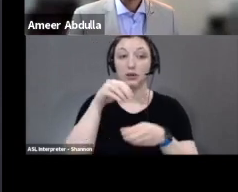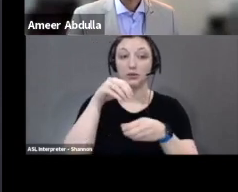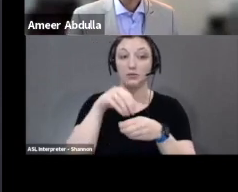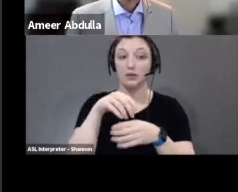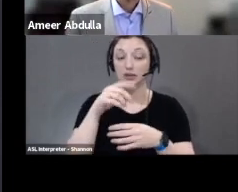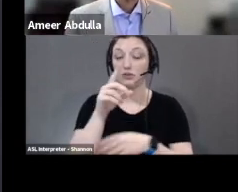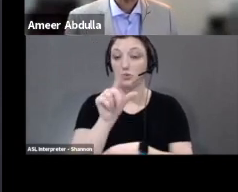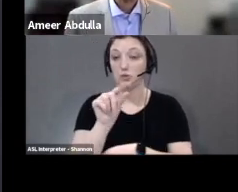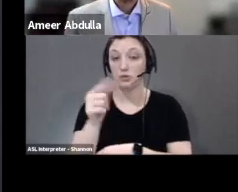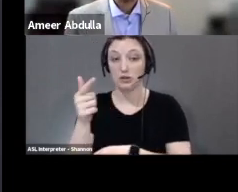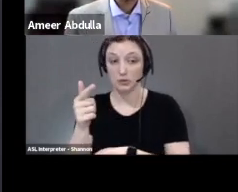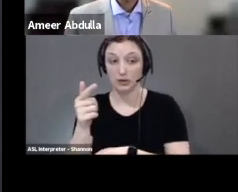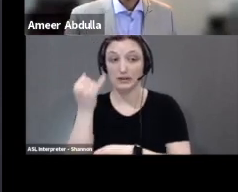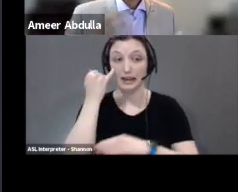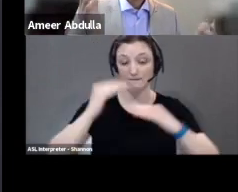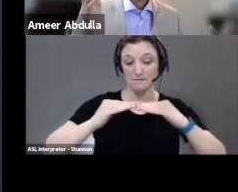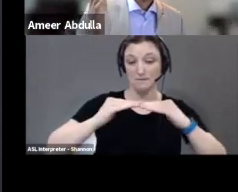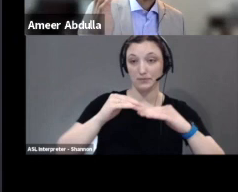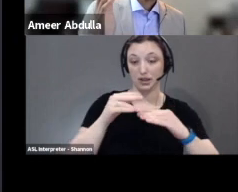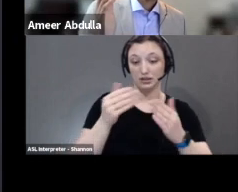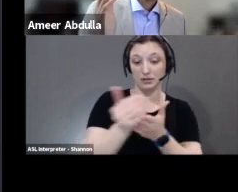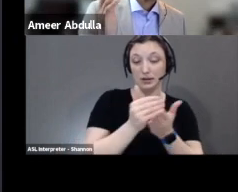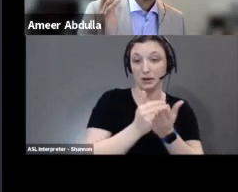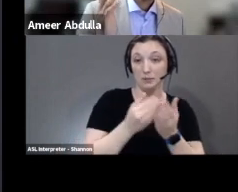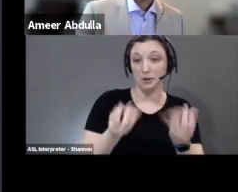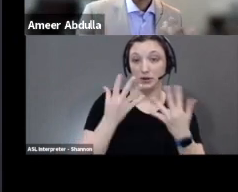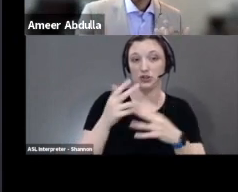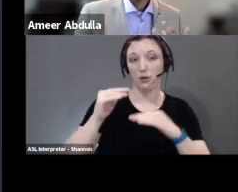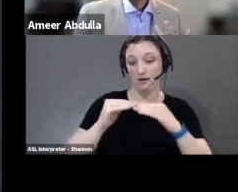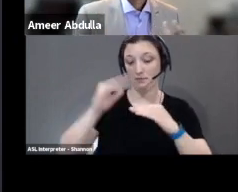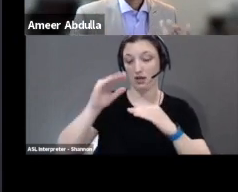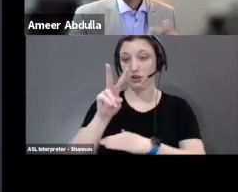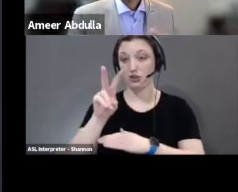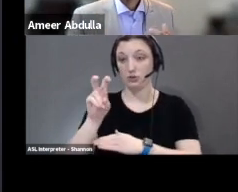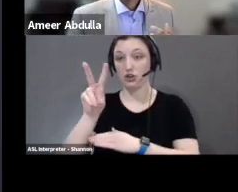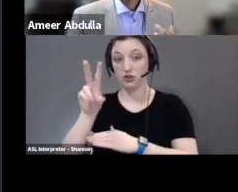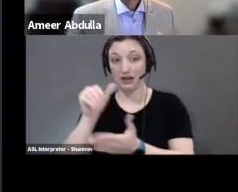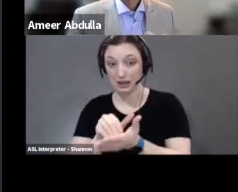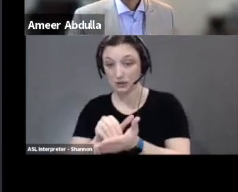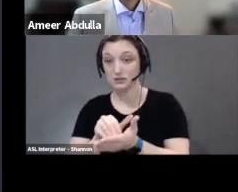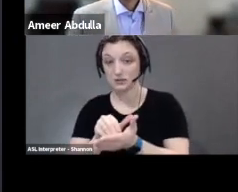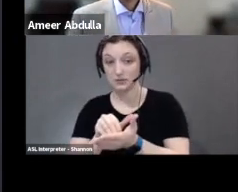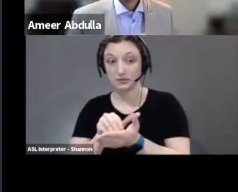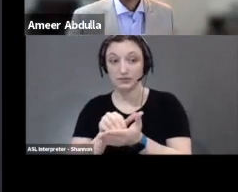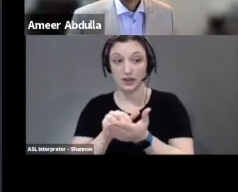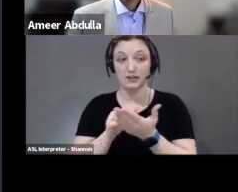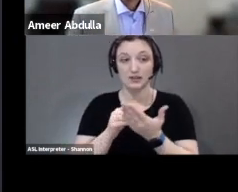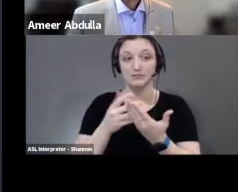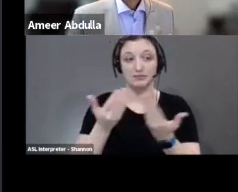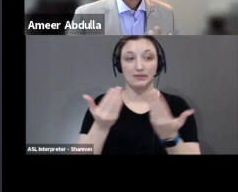income than $220,000 a year, there is a salary, again, personal tax rate of